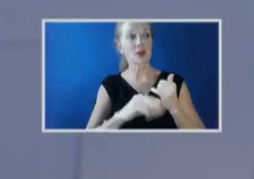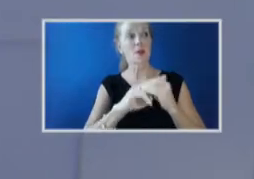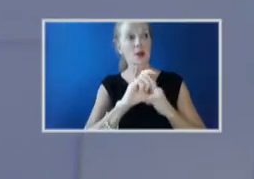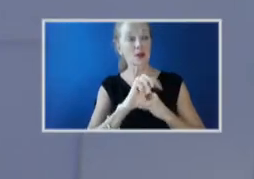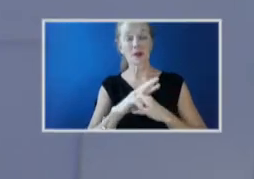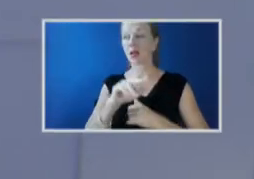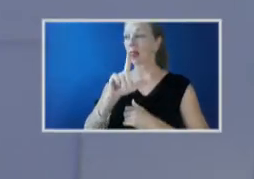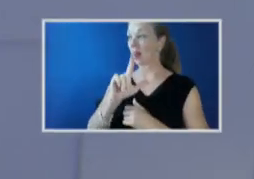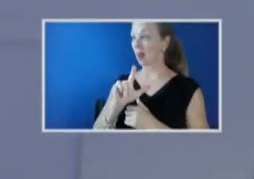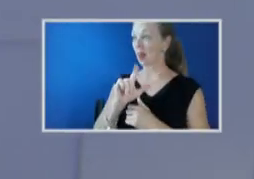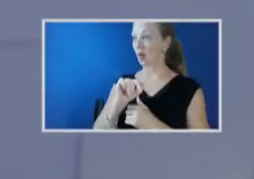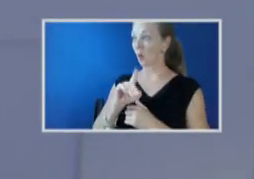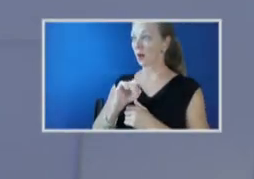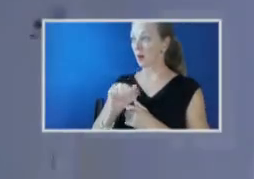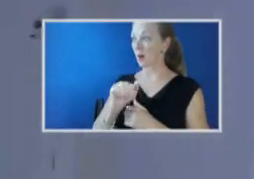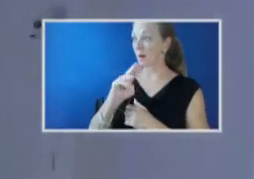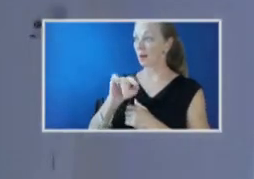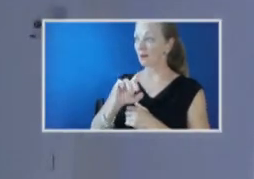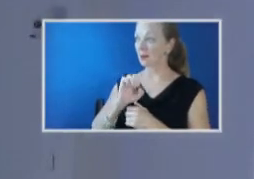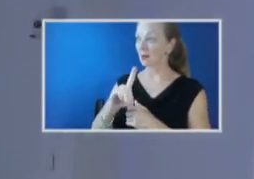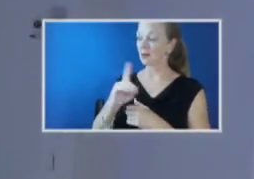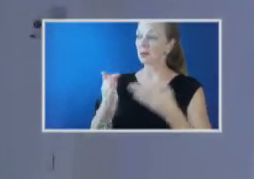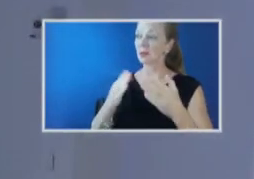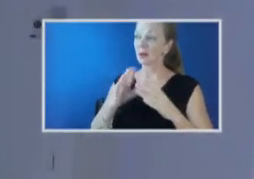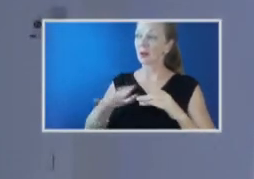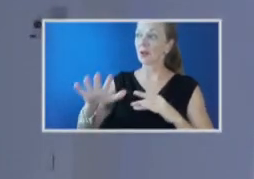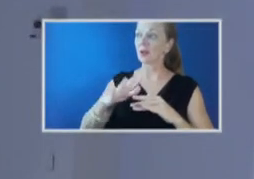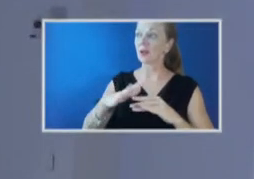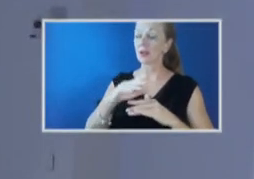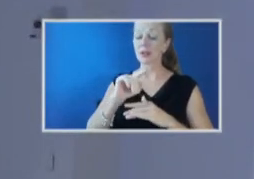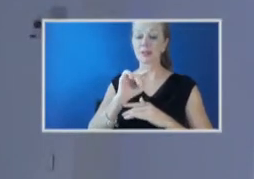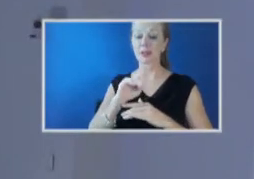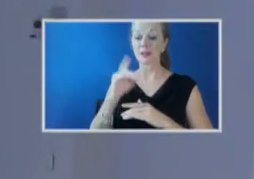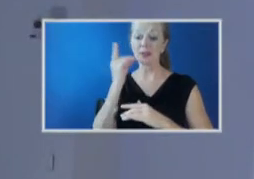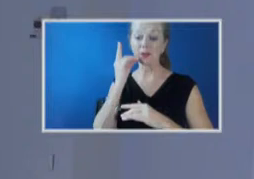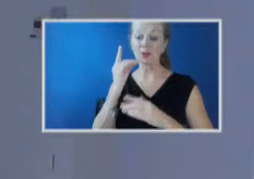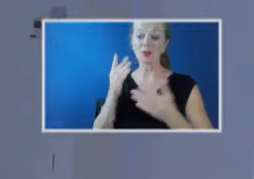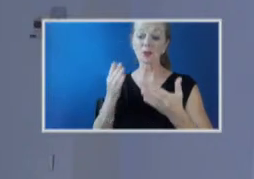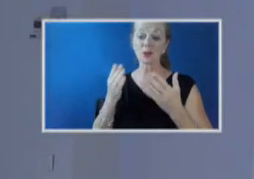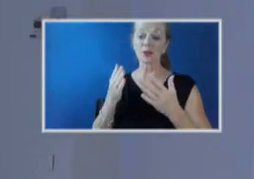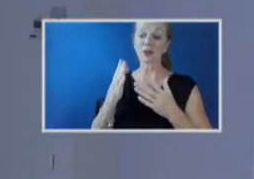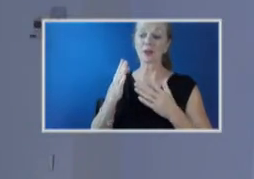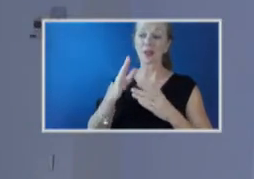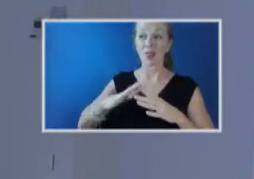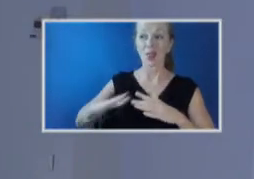Mayfield, serving at large. Dimple Ajmera, serving at large. All right.